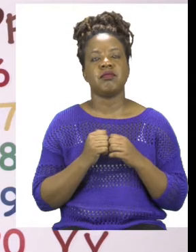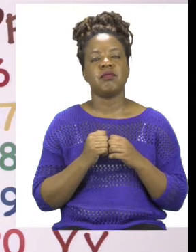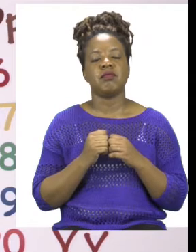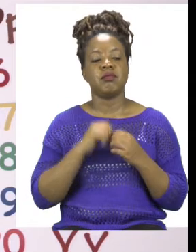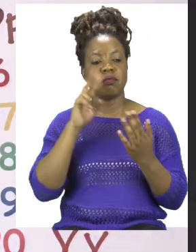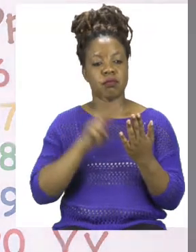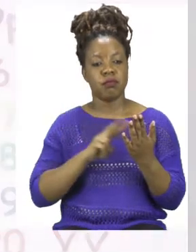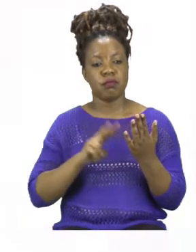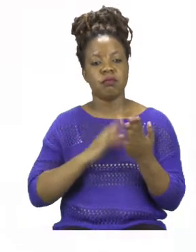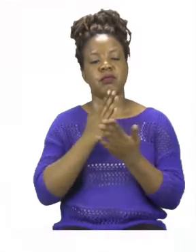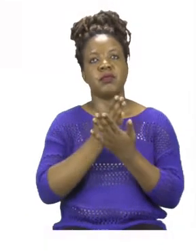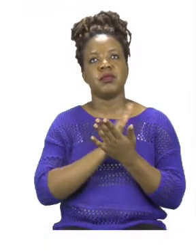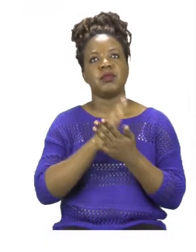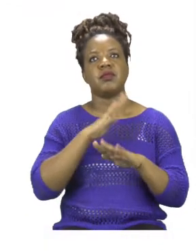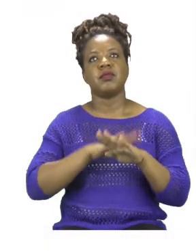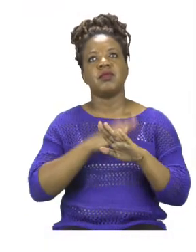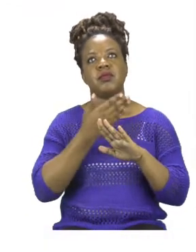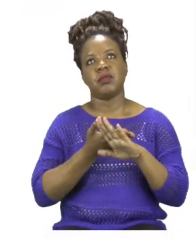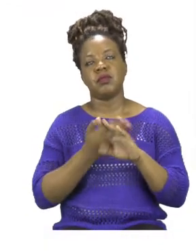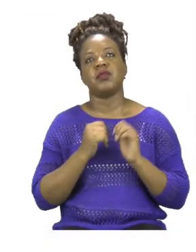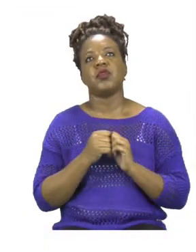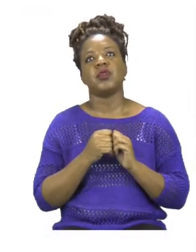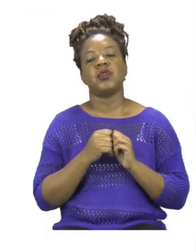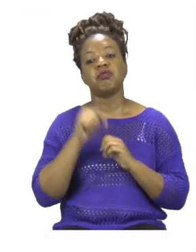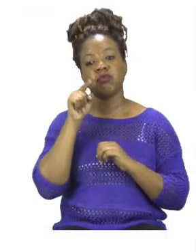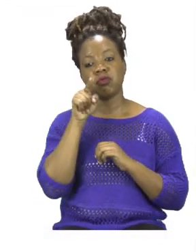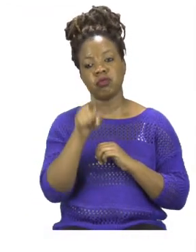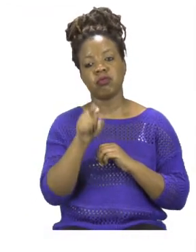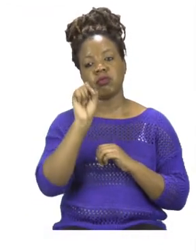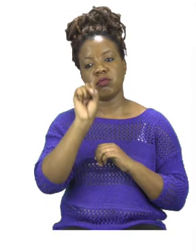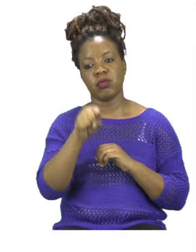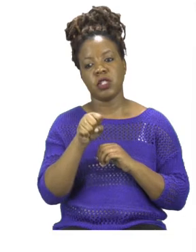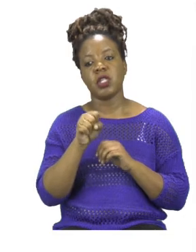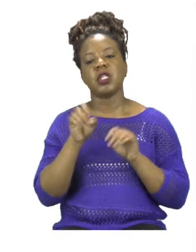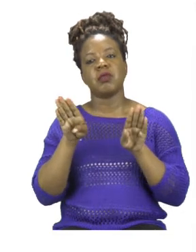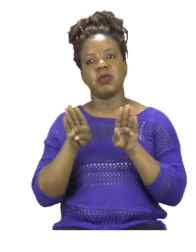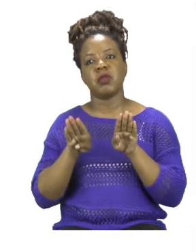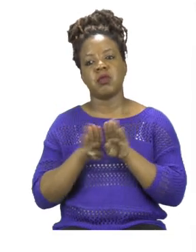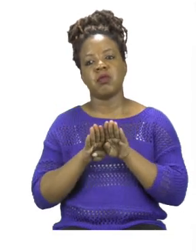that you can create your own speech